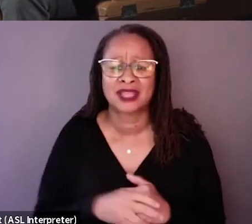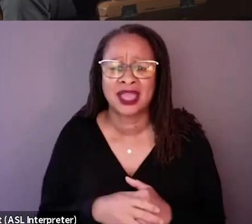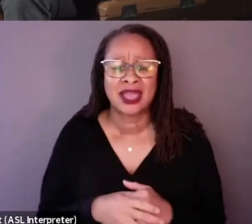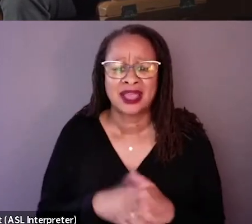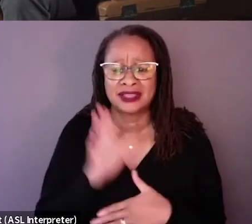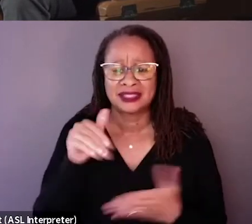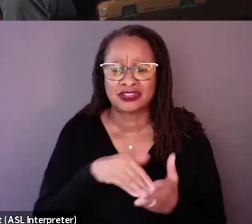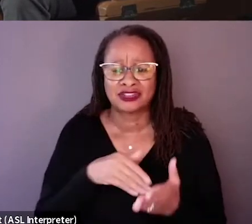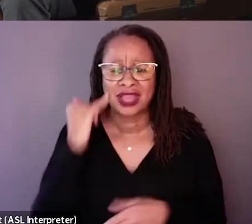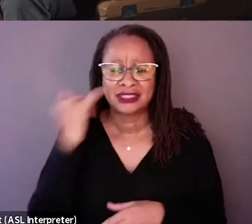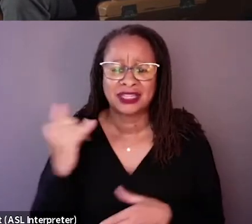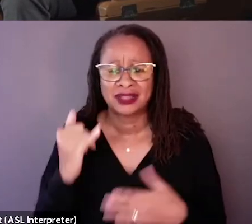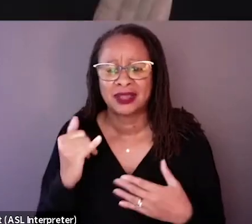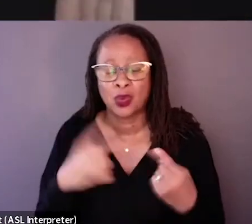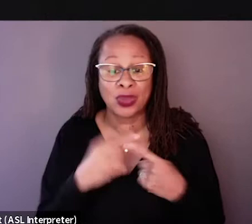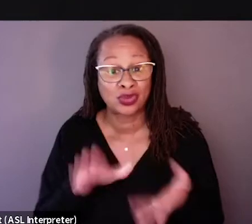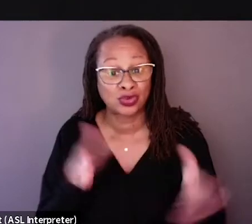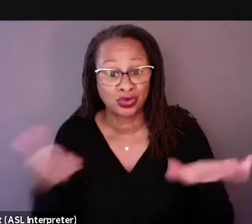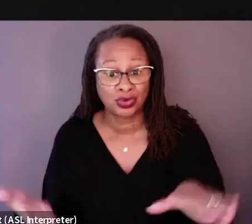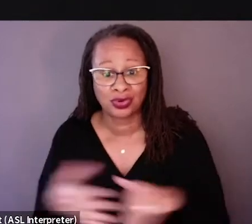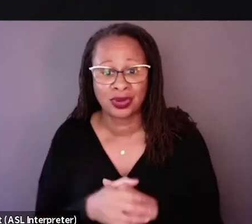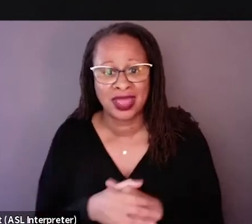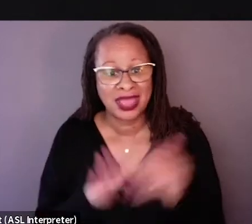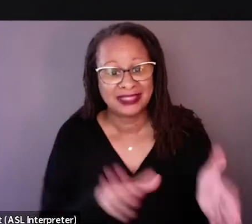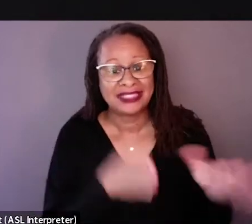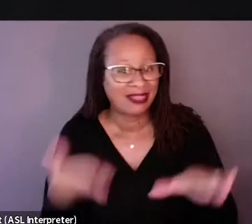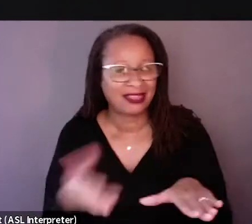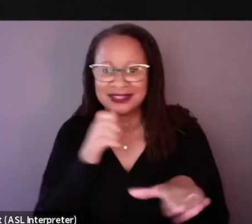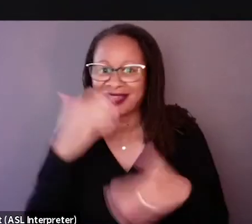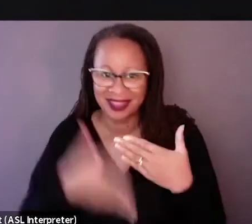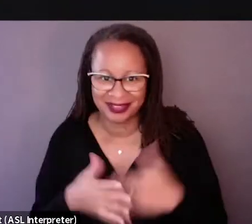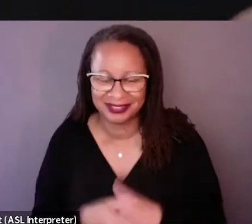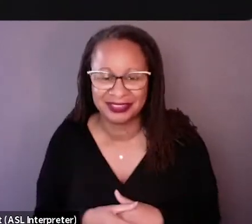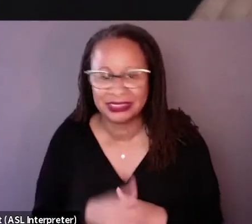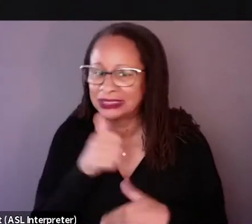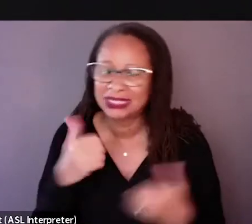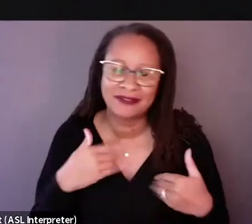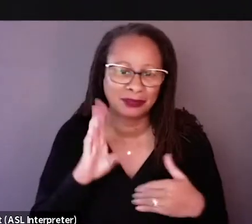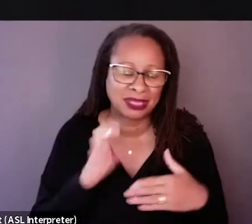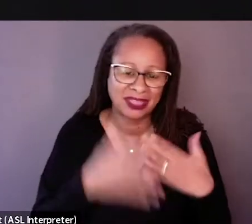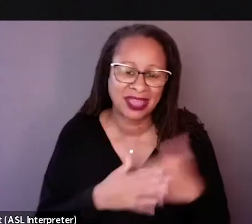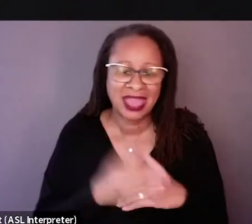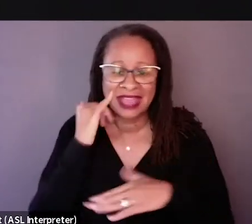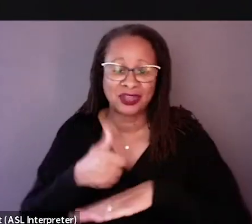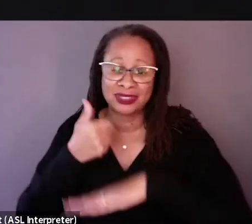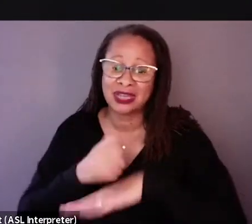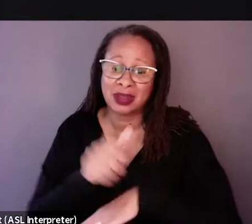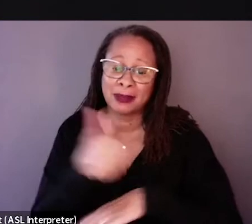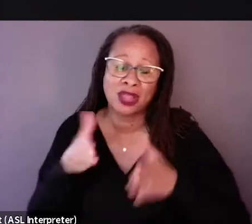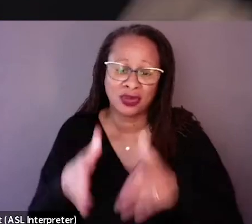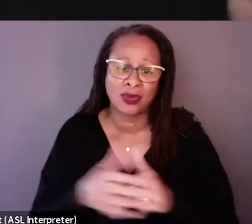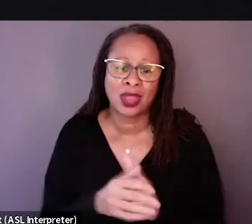idea that when you die, the death is not the end. And I think if we were to set it up in another way,